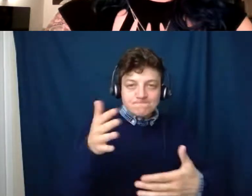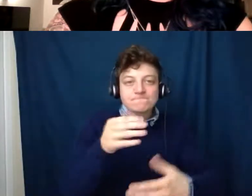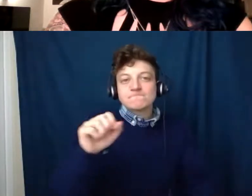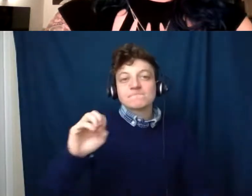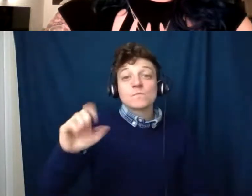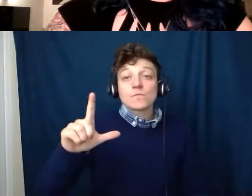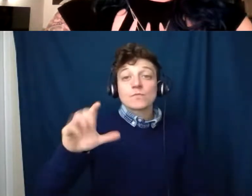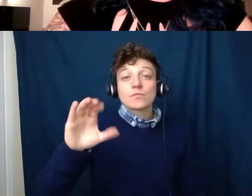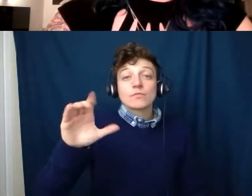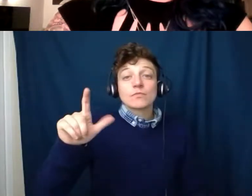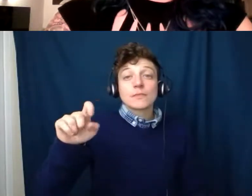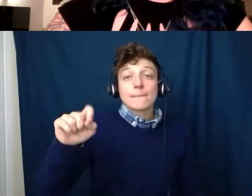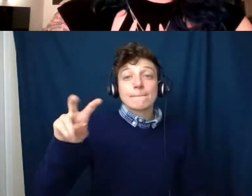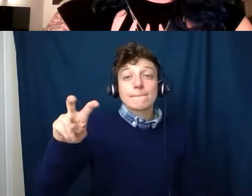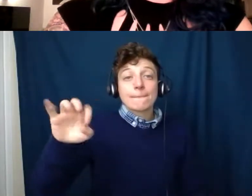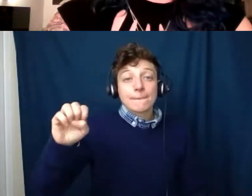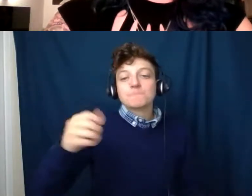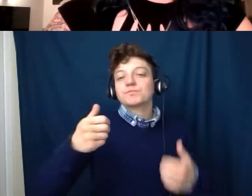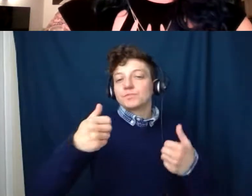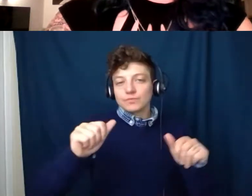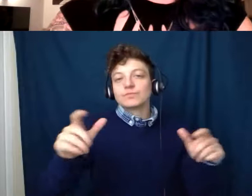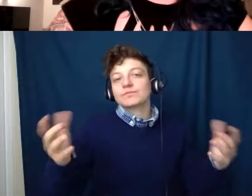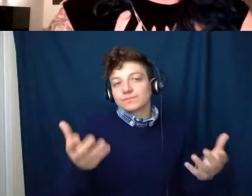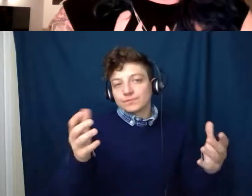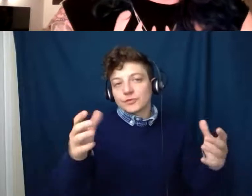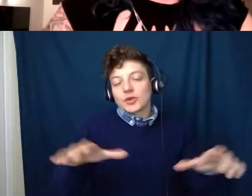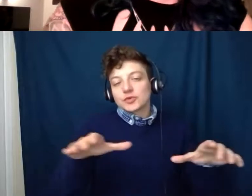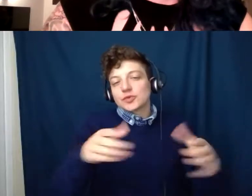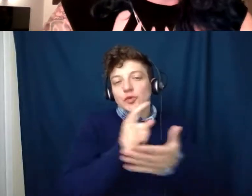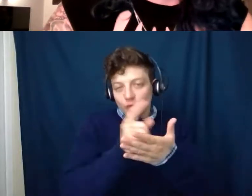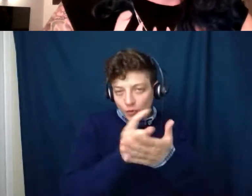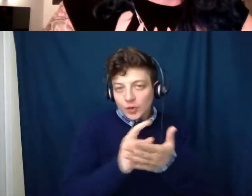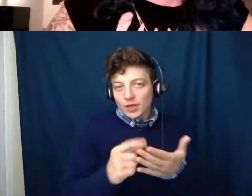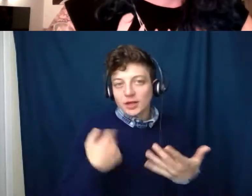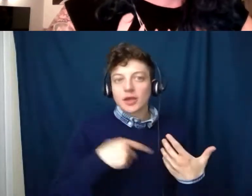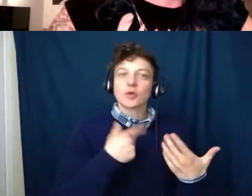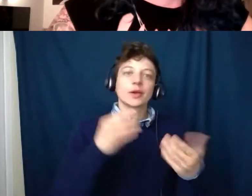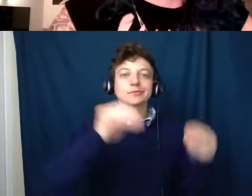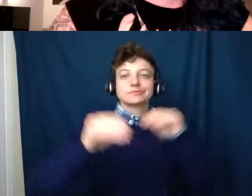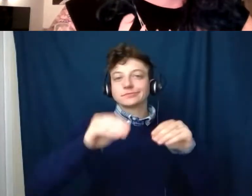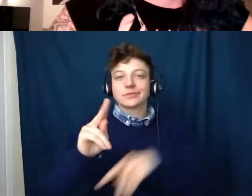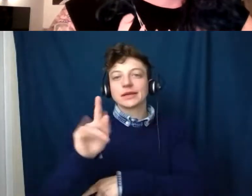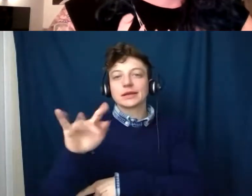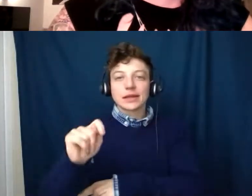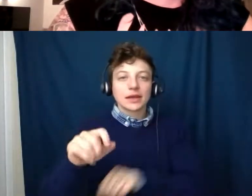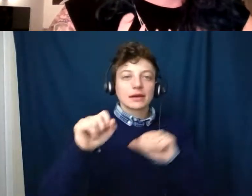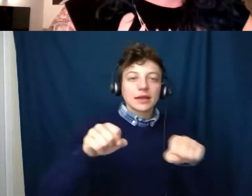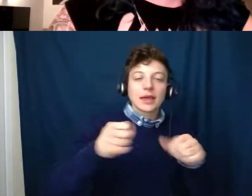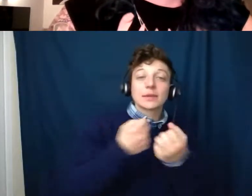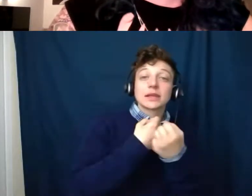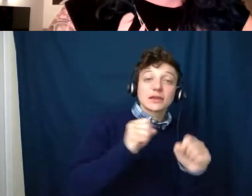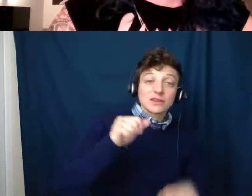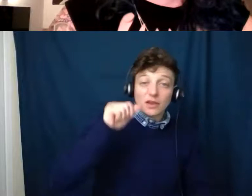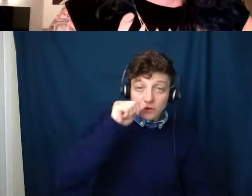like a weekly basis is we make these little kits, and it can be, things like safe snorting or safe smoking or safe